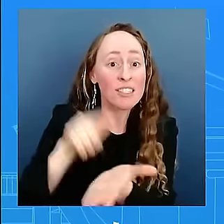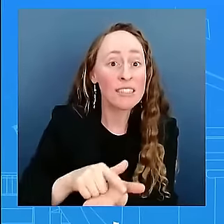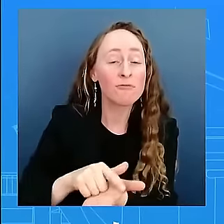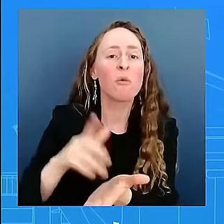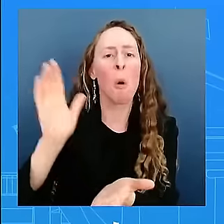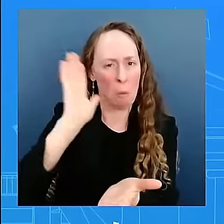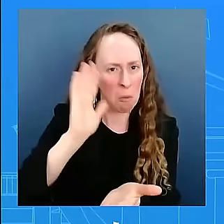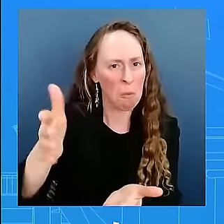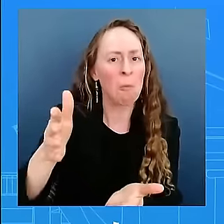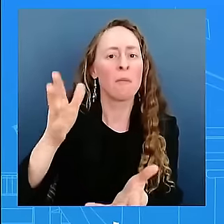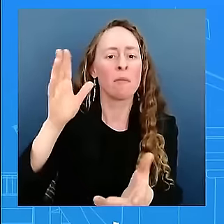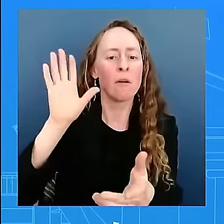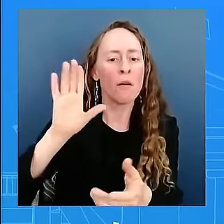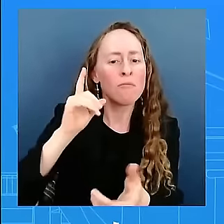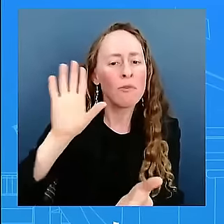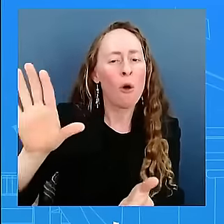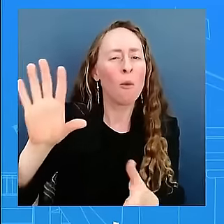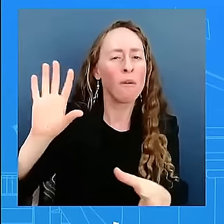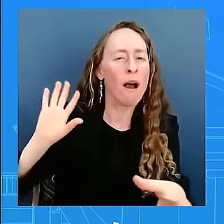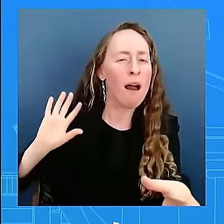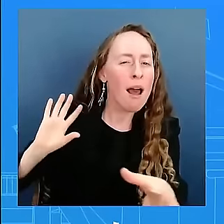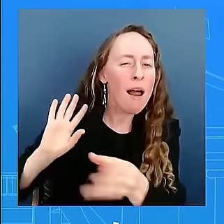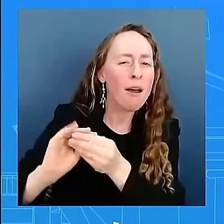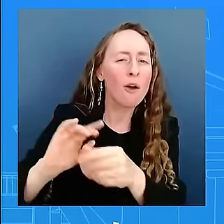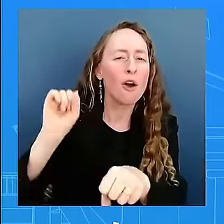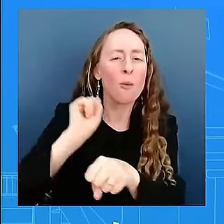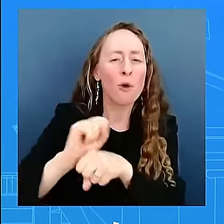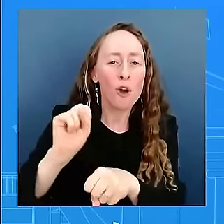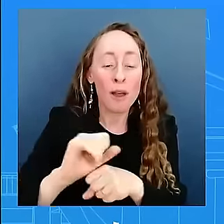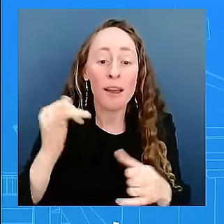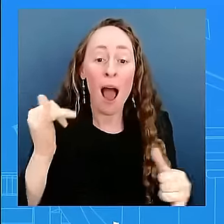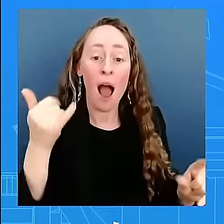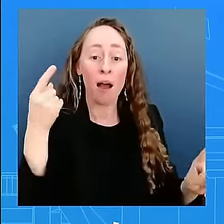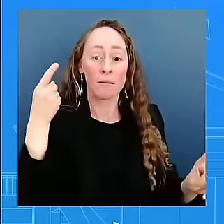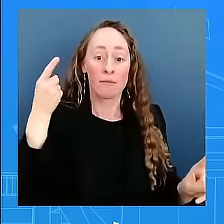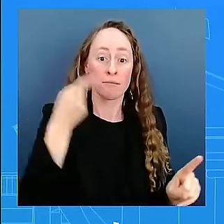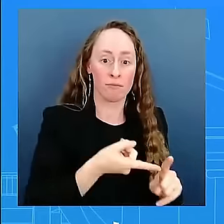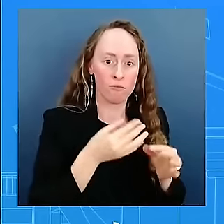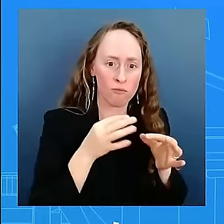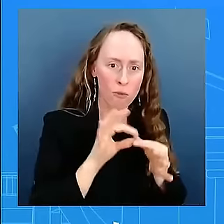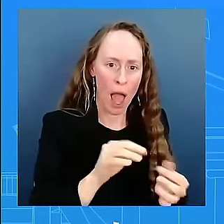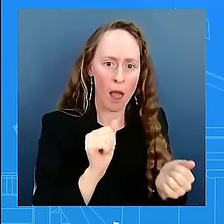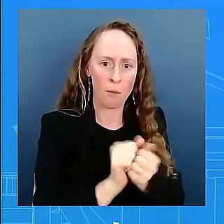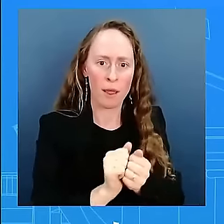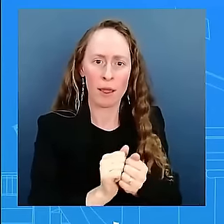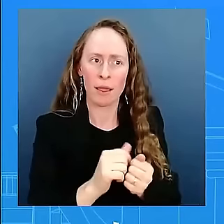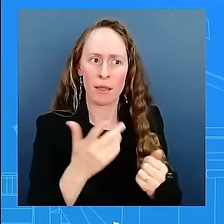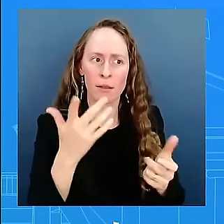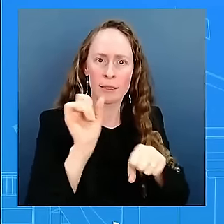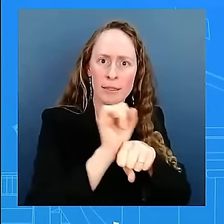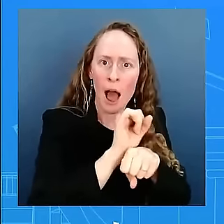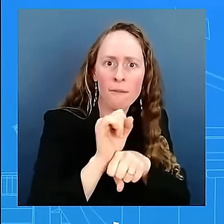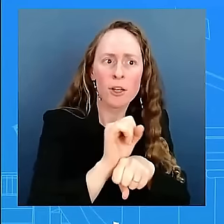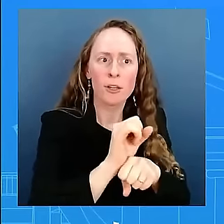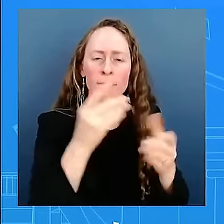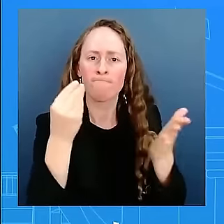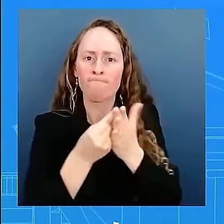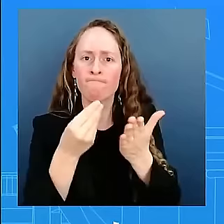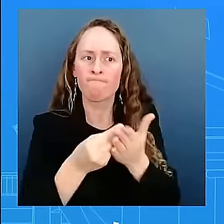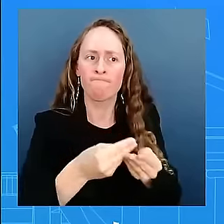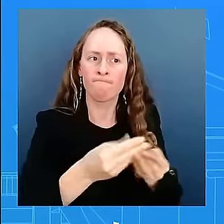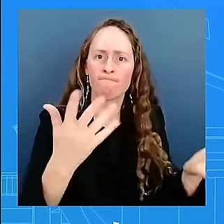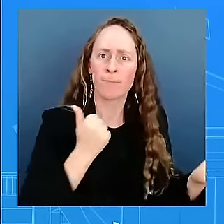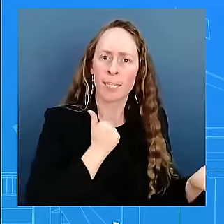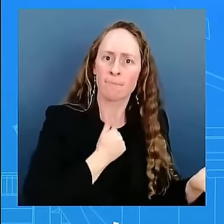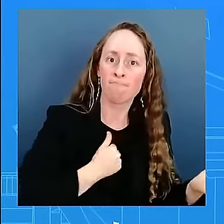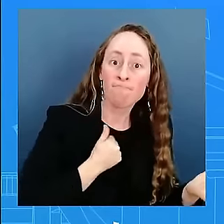many. As far as the commission, the president has not changed where he is. He believes there should be a